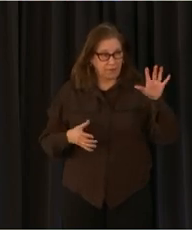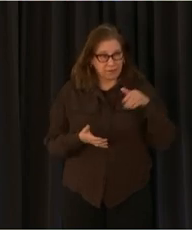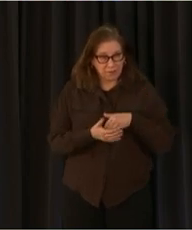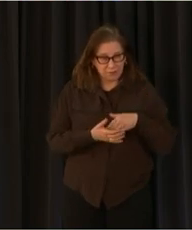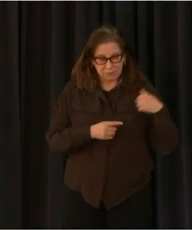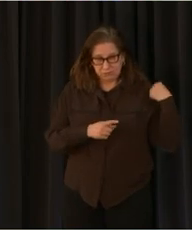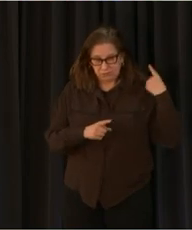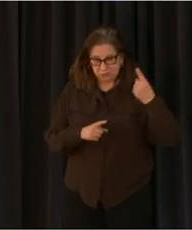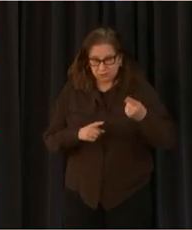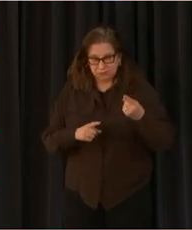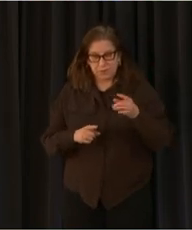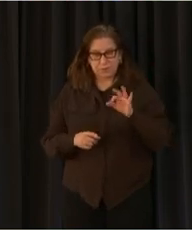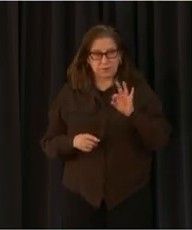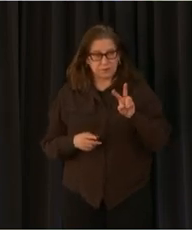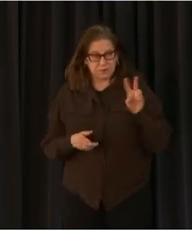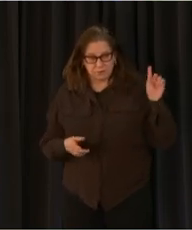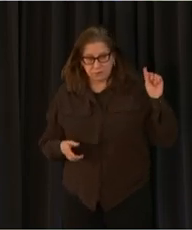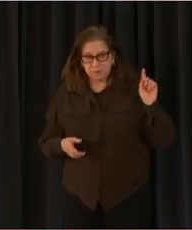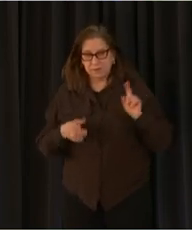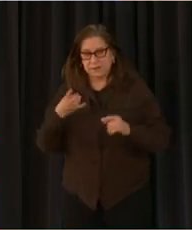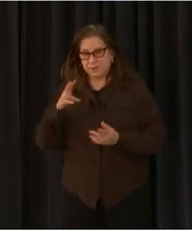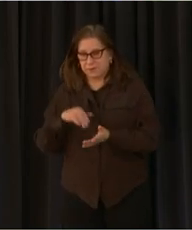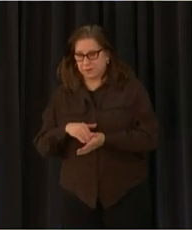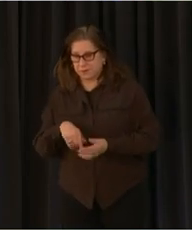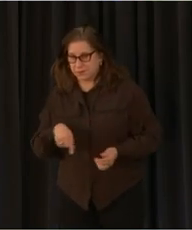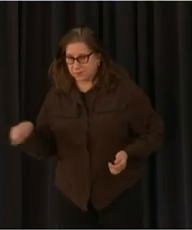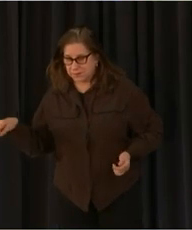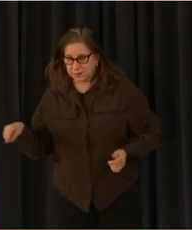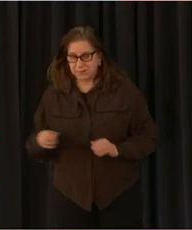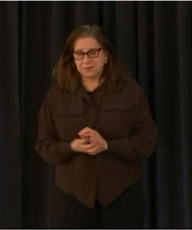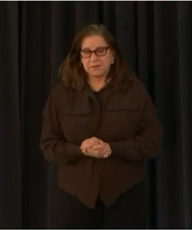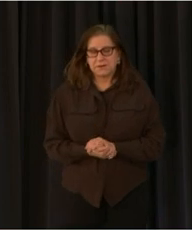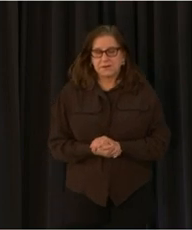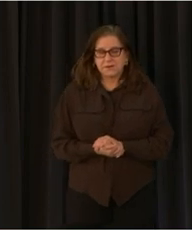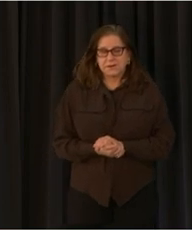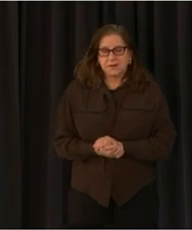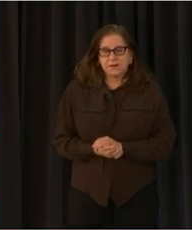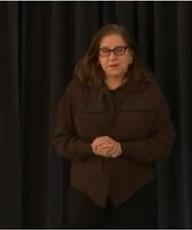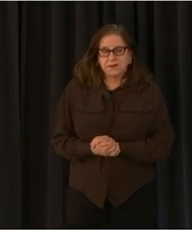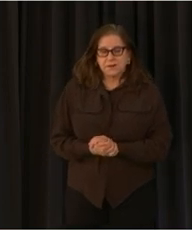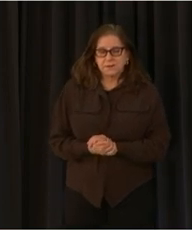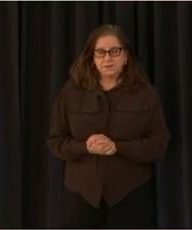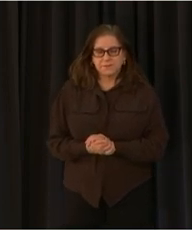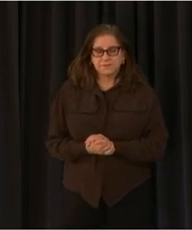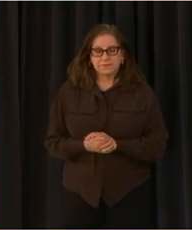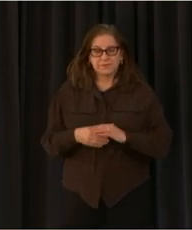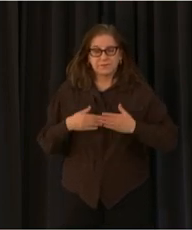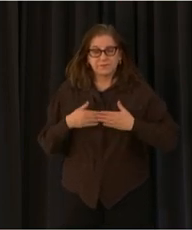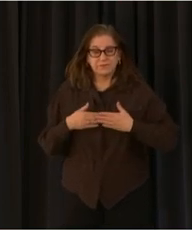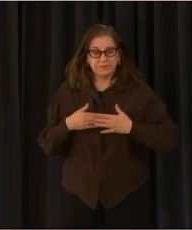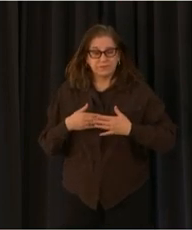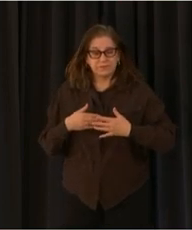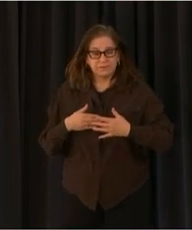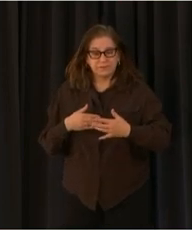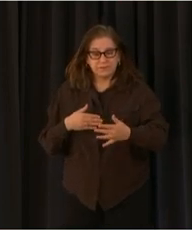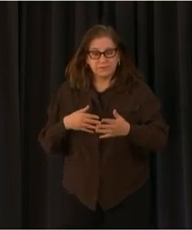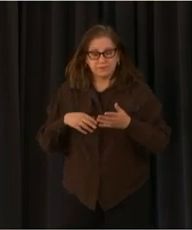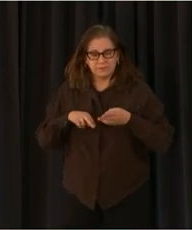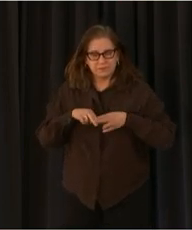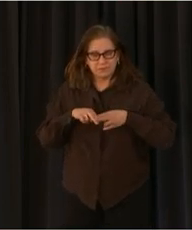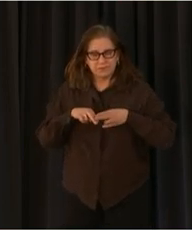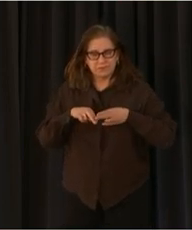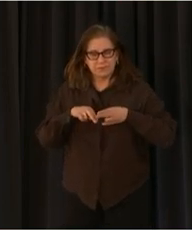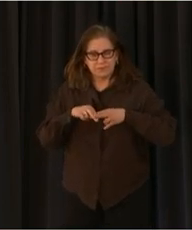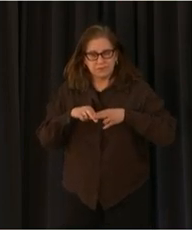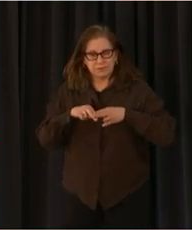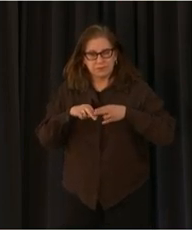Madam Mayor. As the mayor has mentioned, over the past 5 or so weeks, we have seen an incremental